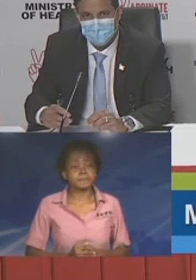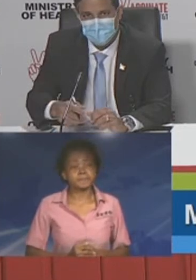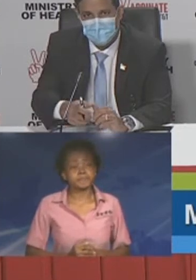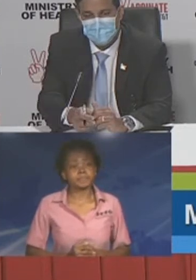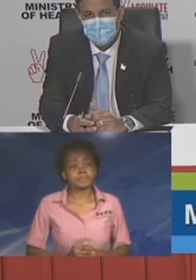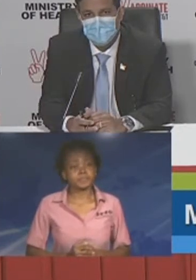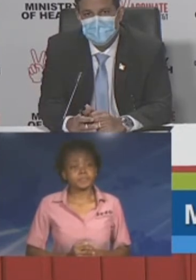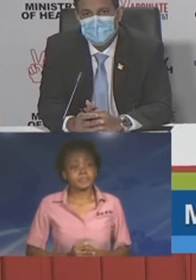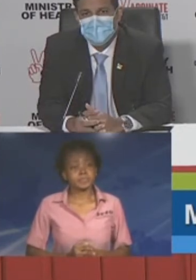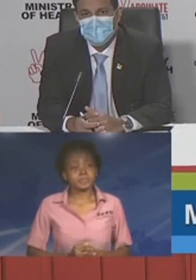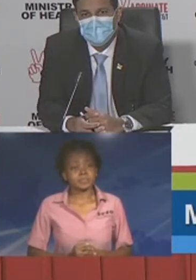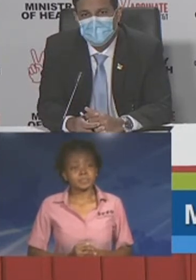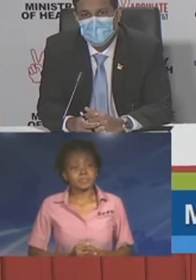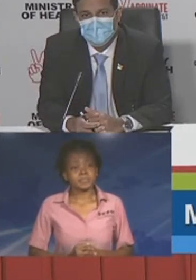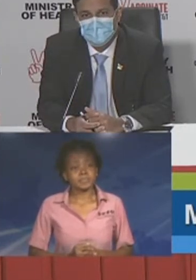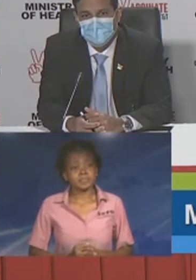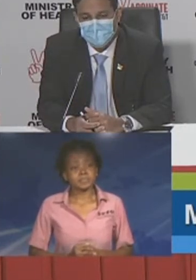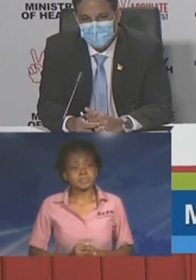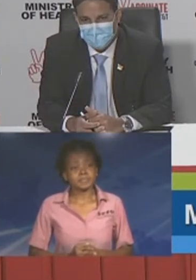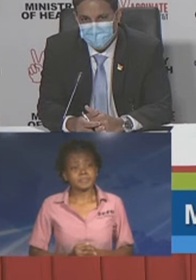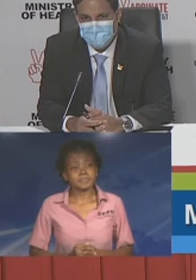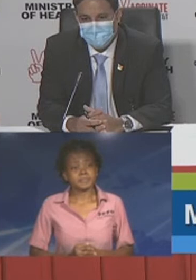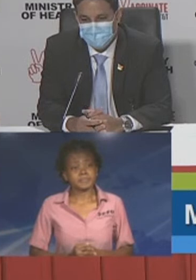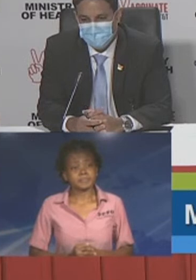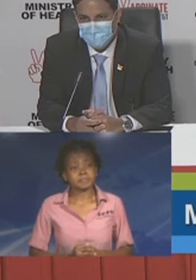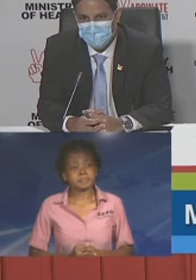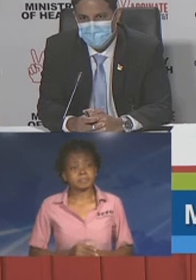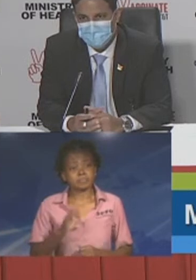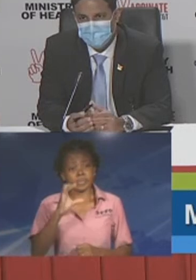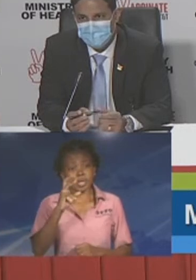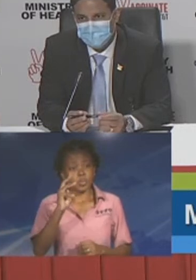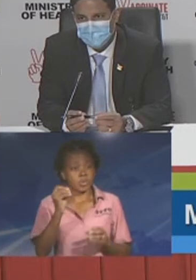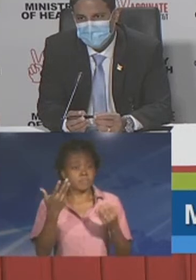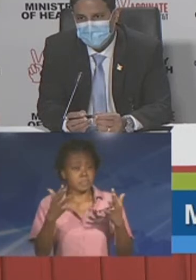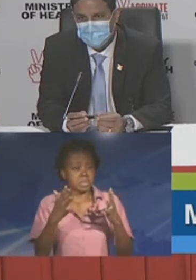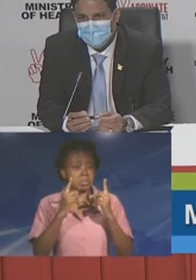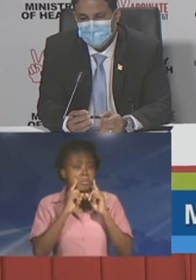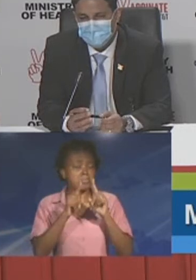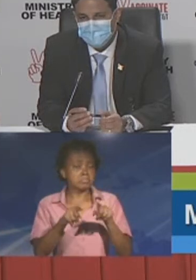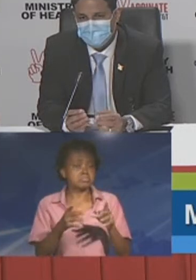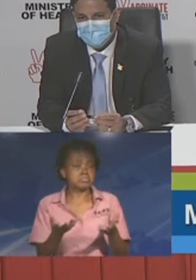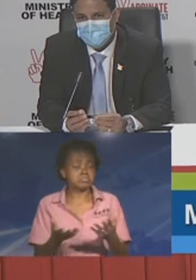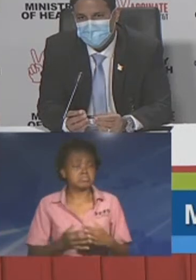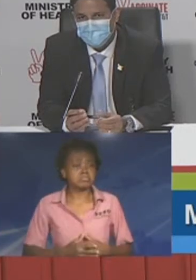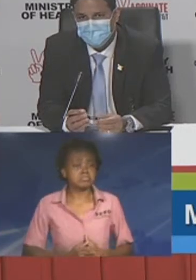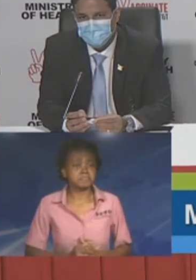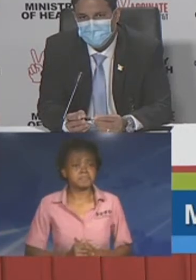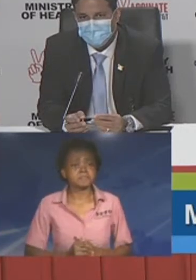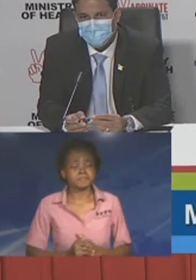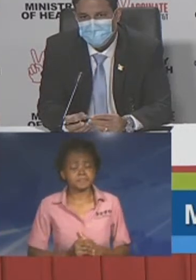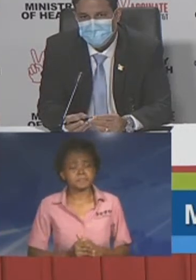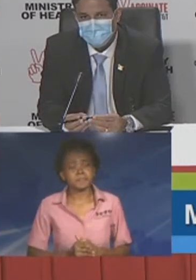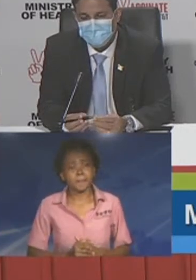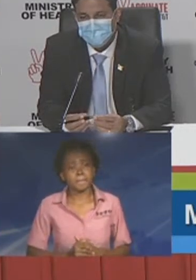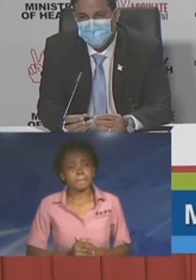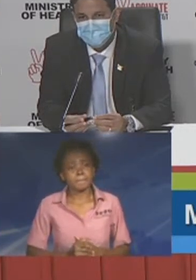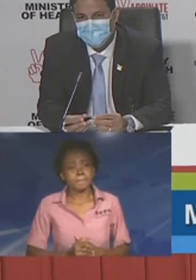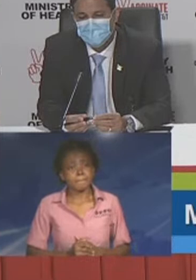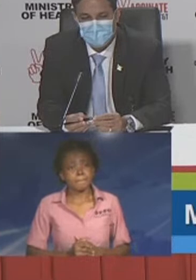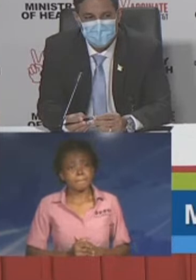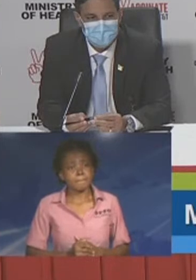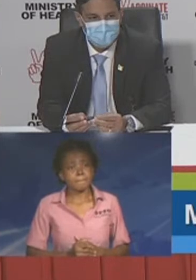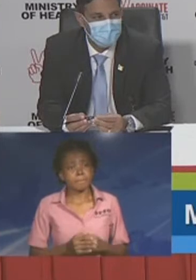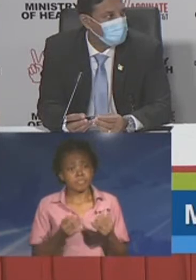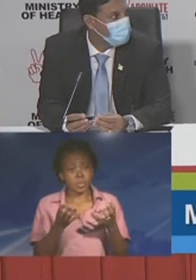Actually, I think the CMO just answered my question, which was to ask if we had seen any increase in, say,